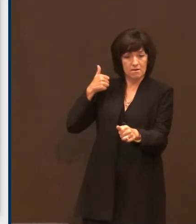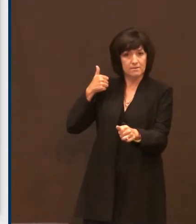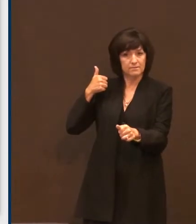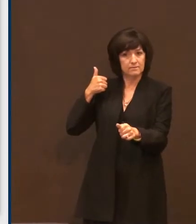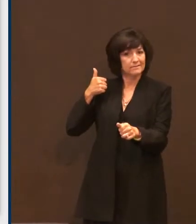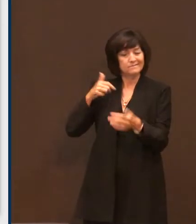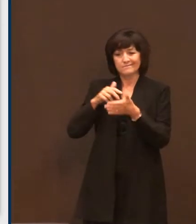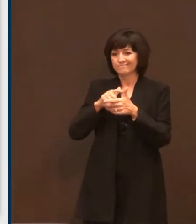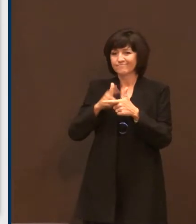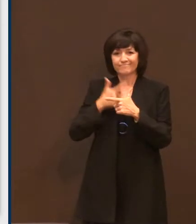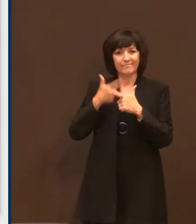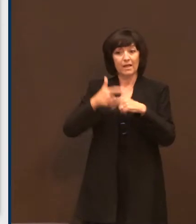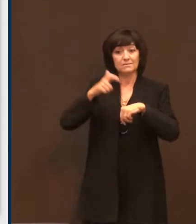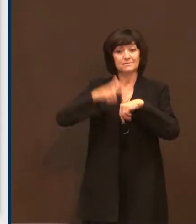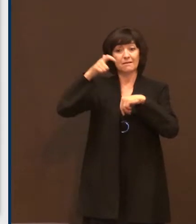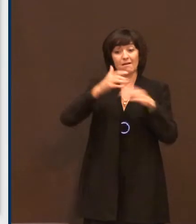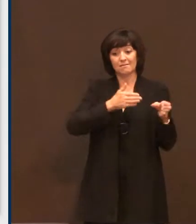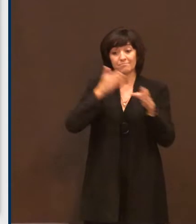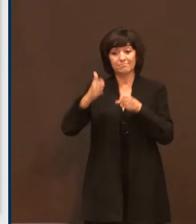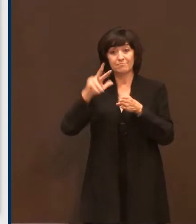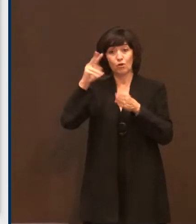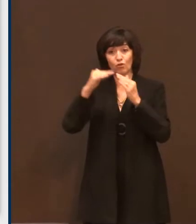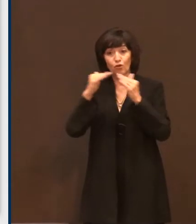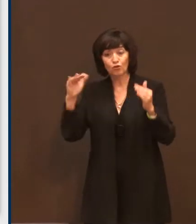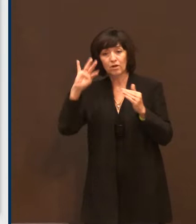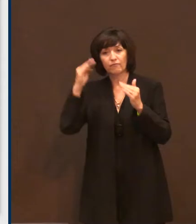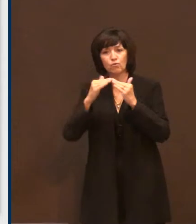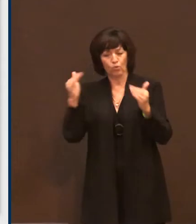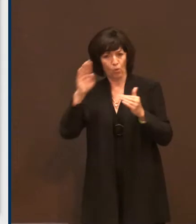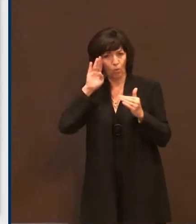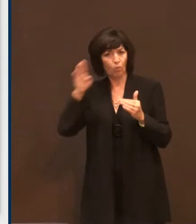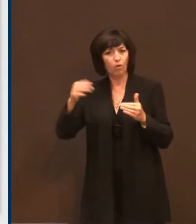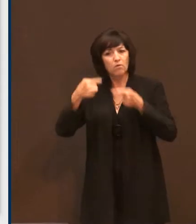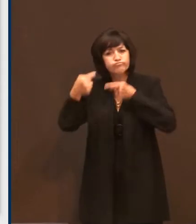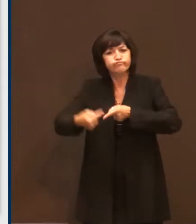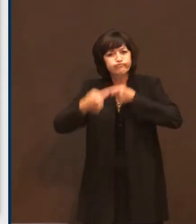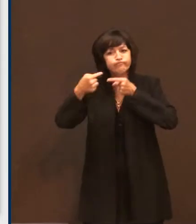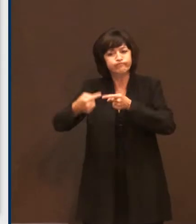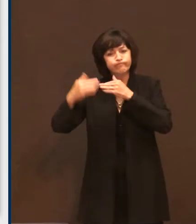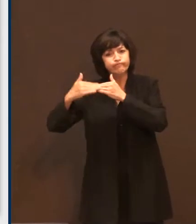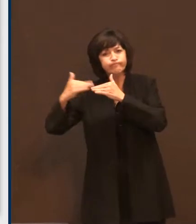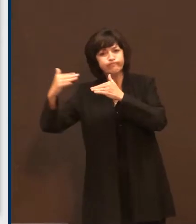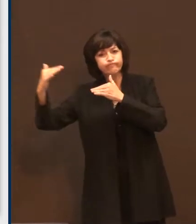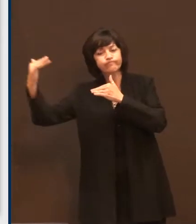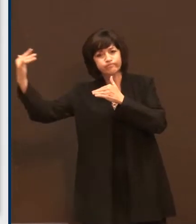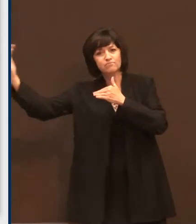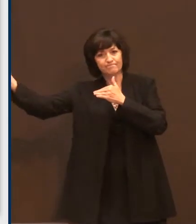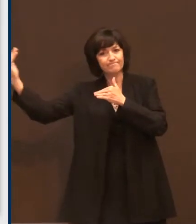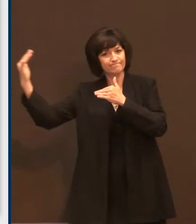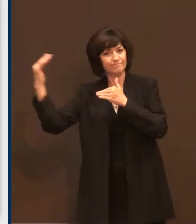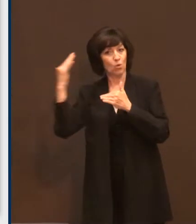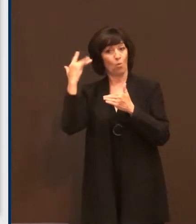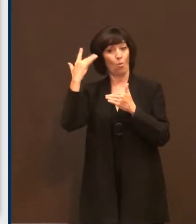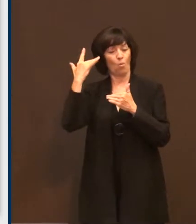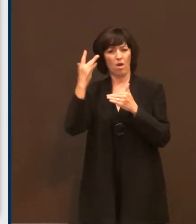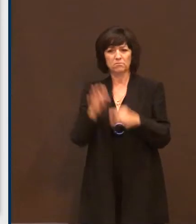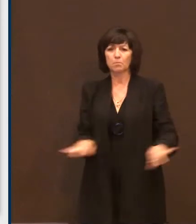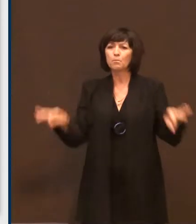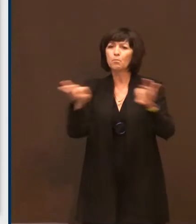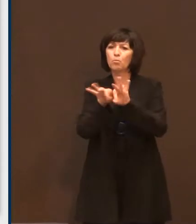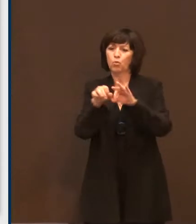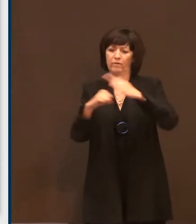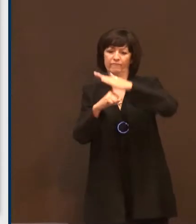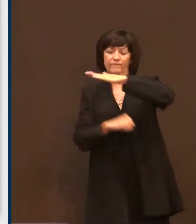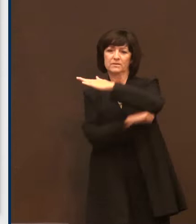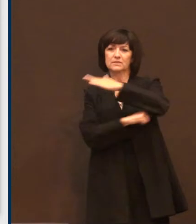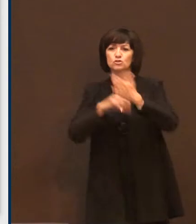themselves in those elementary school years and they're not able to get that training and learning how to read, I